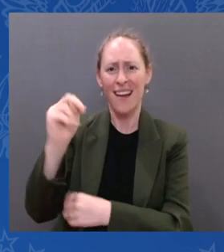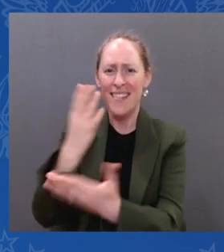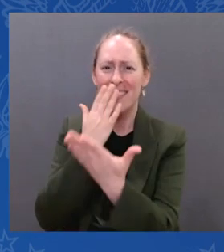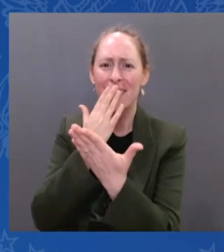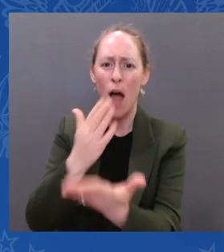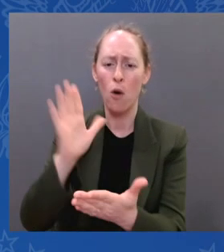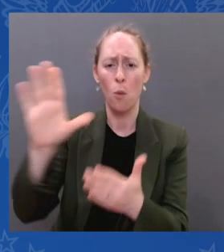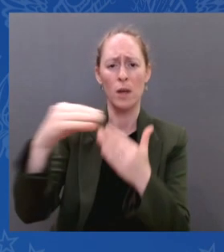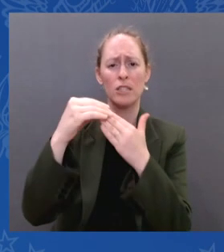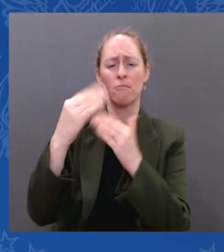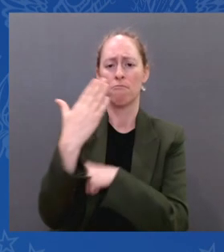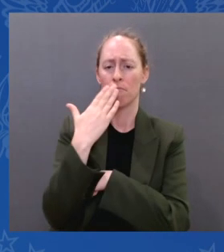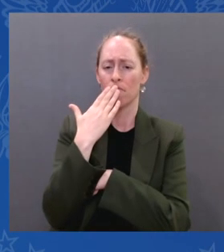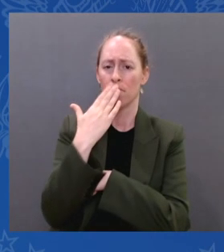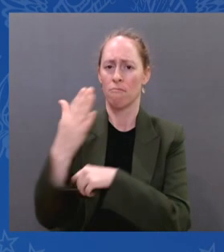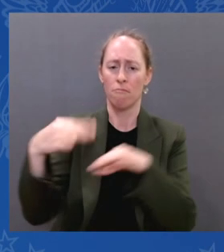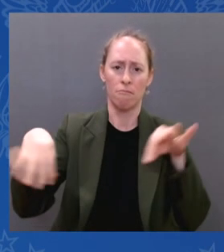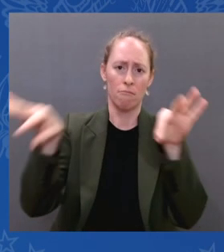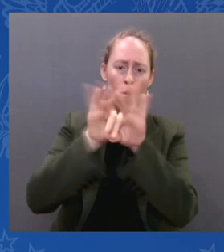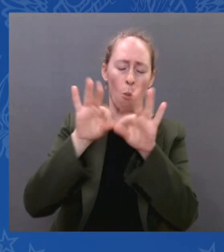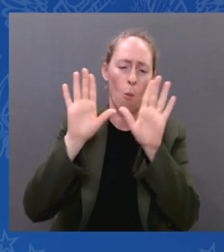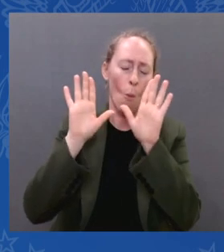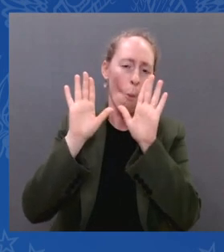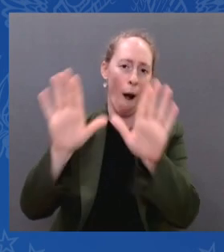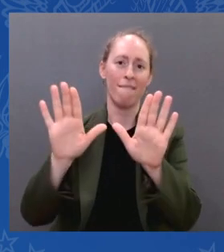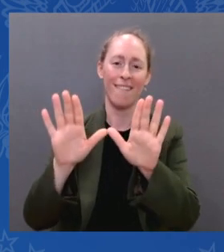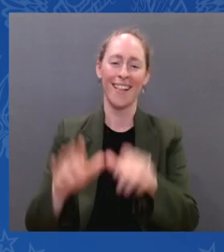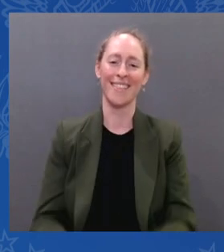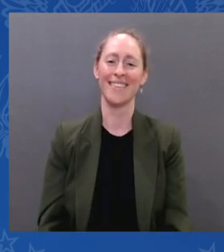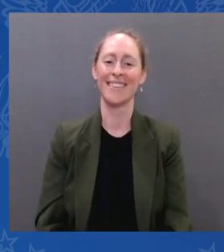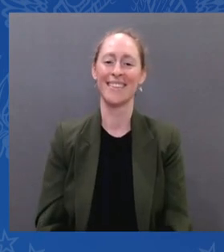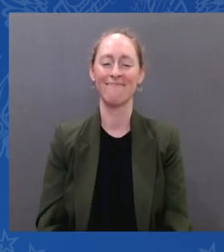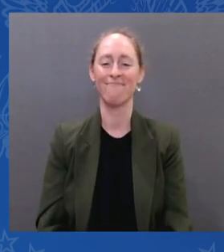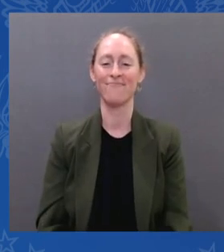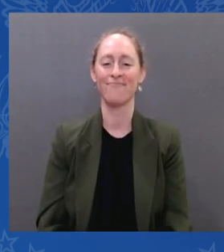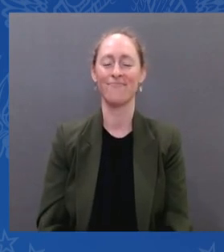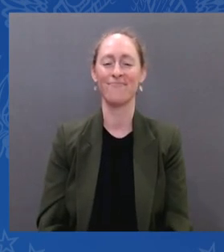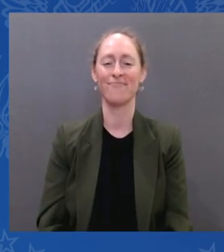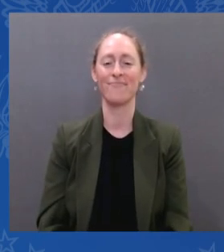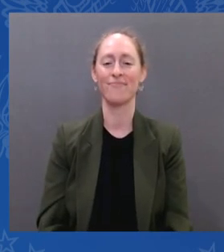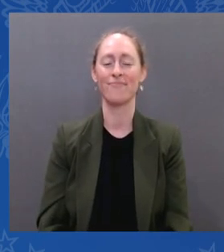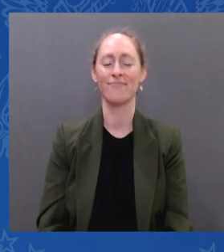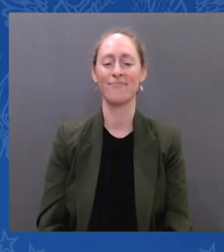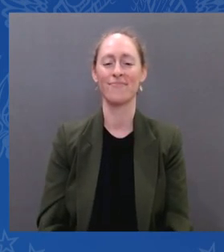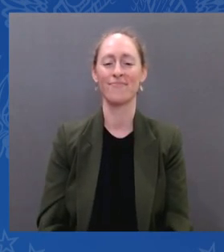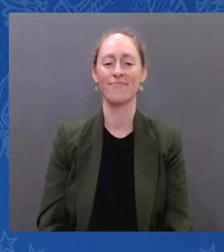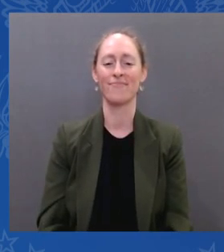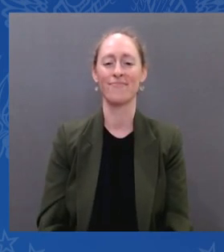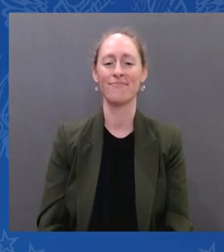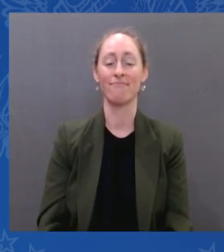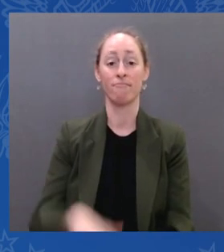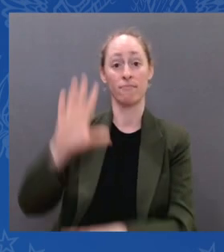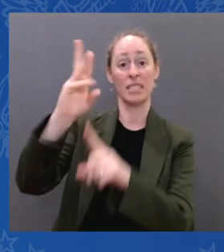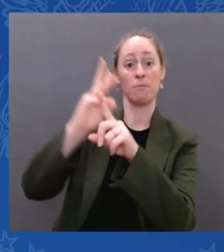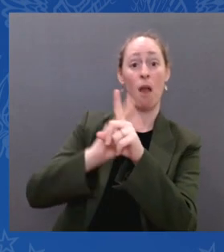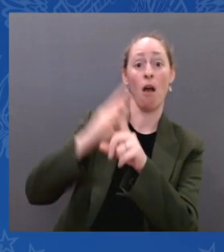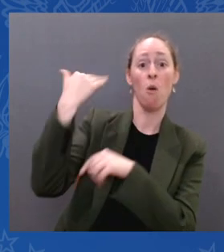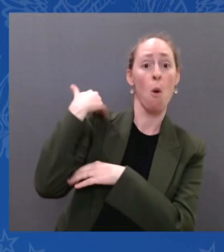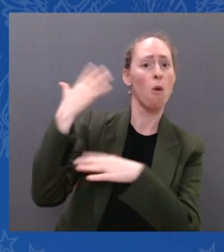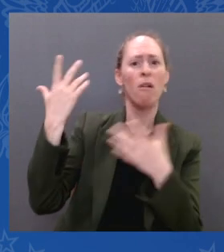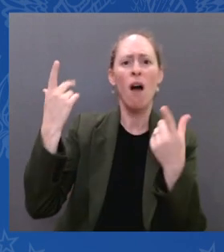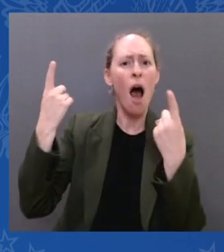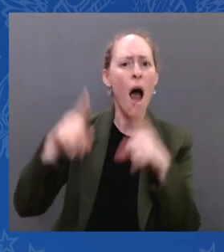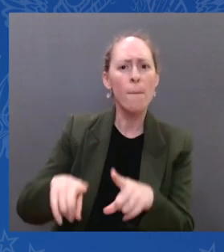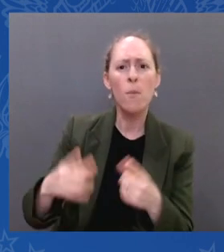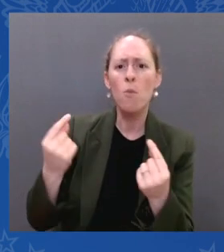amazing. 6.5 months ago, a rocket launched from Earth, carrying the world's newest, most powerful deep space telescope on